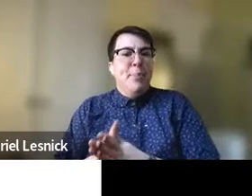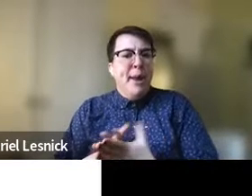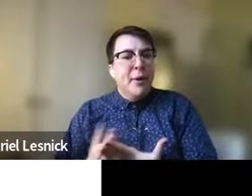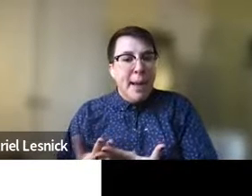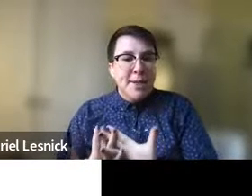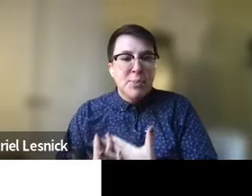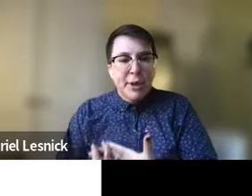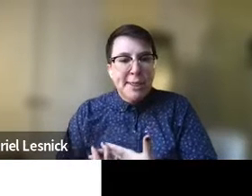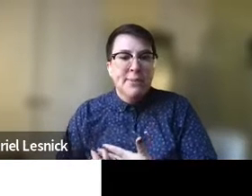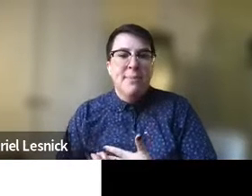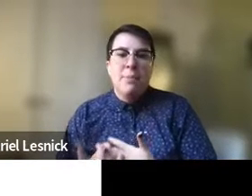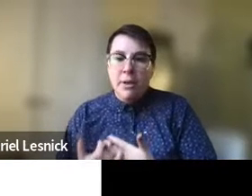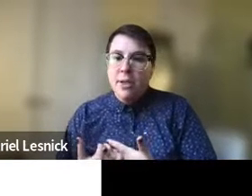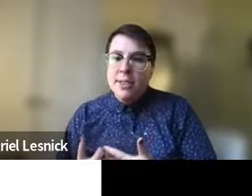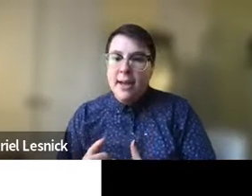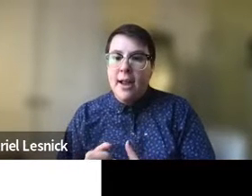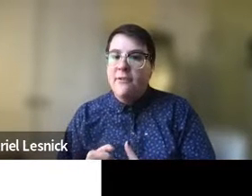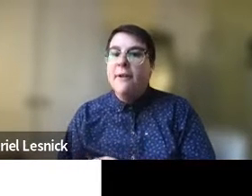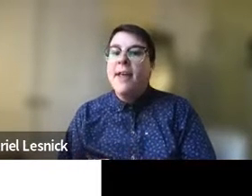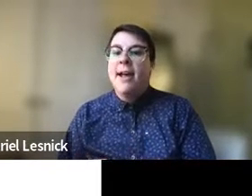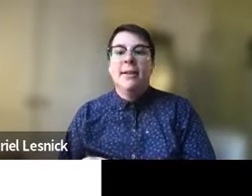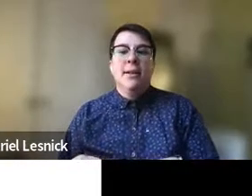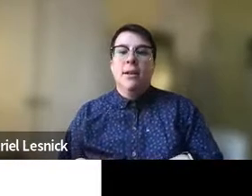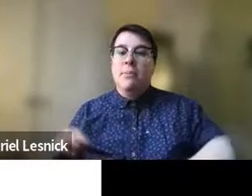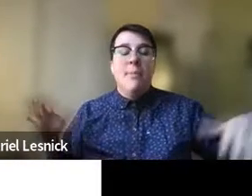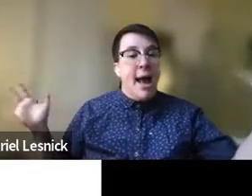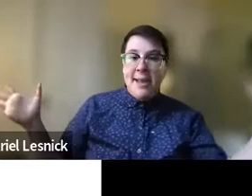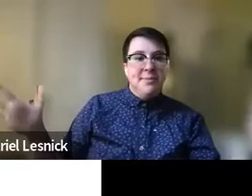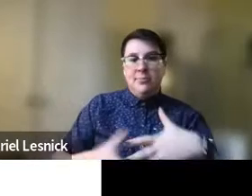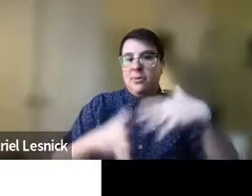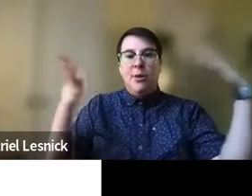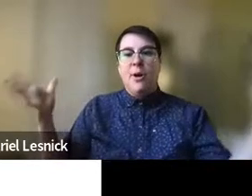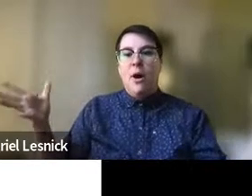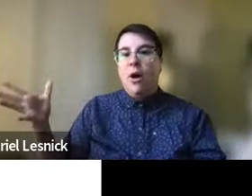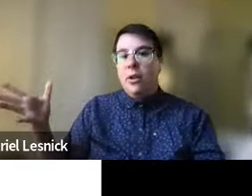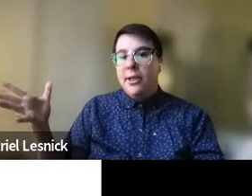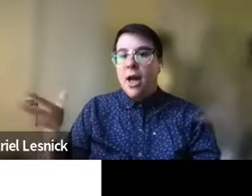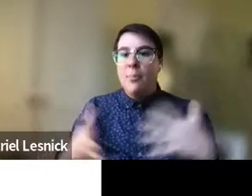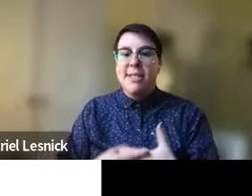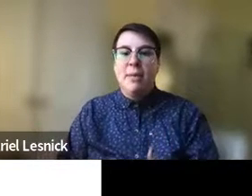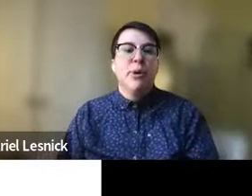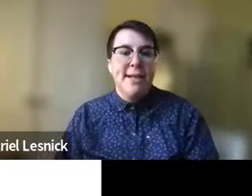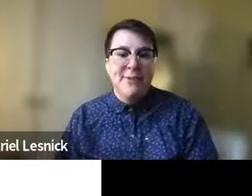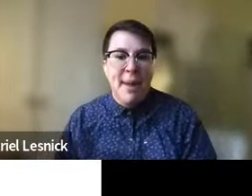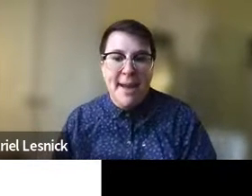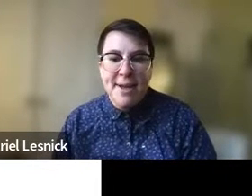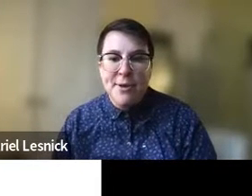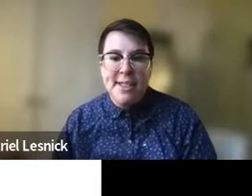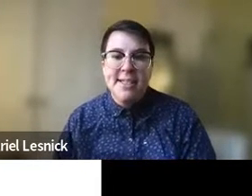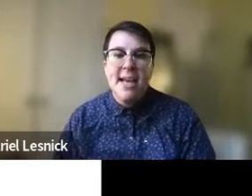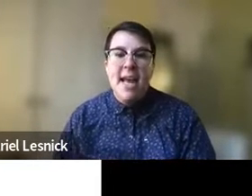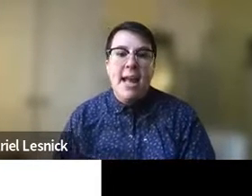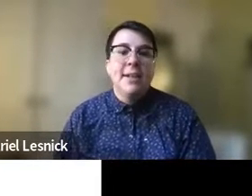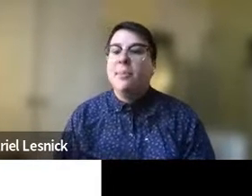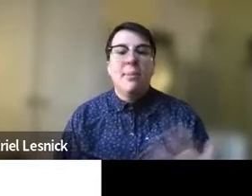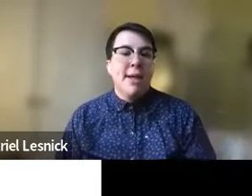to compare my experience with my peers. And I found that my, all-encompassing embrace for my